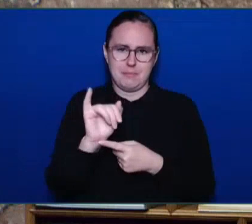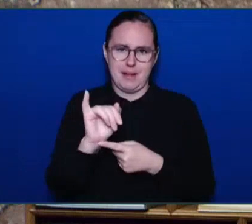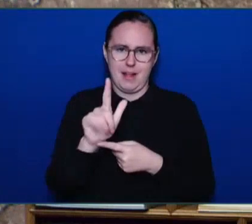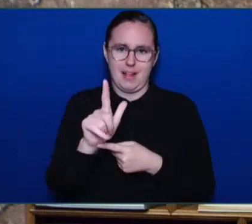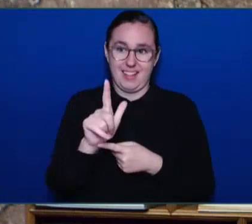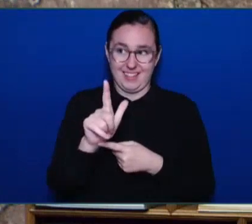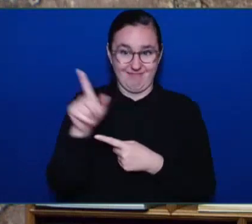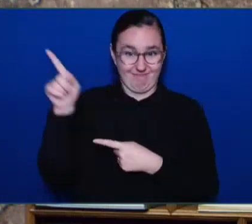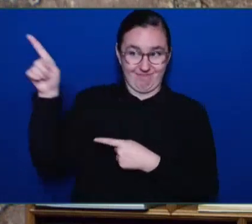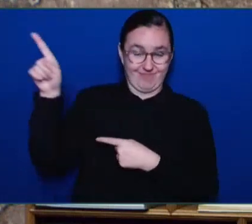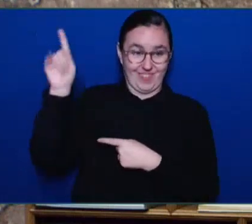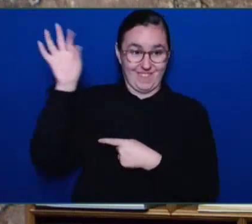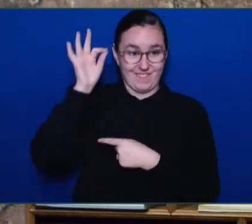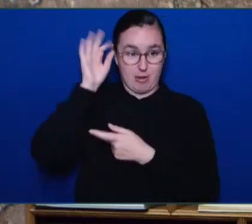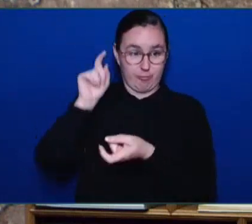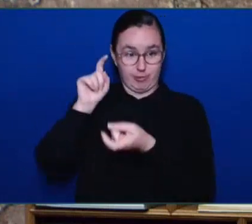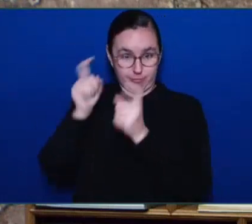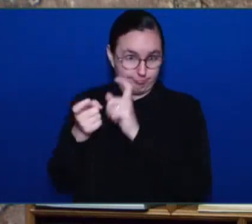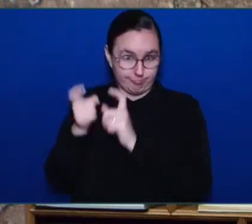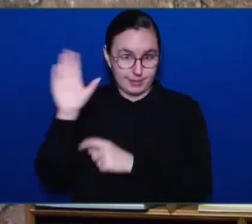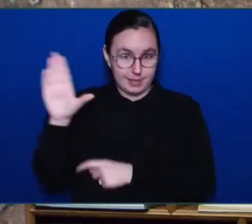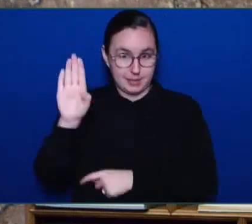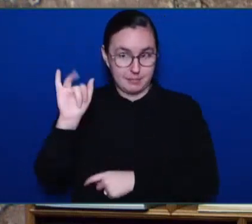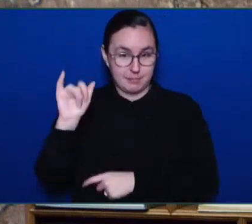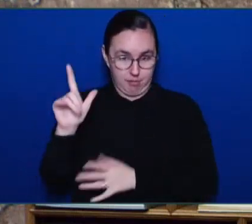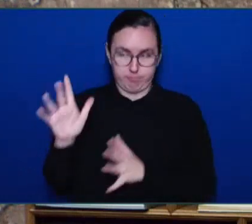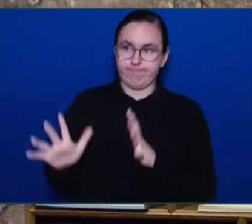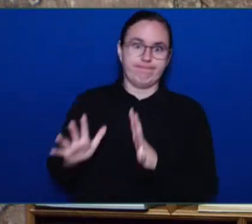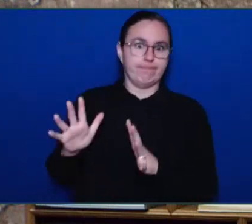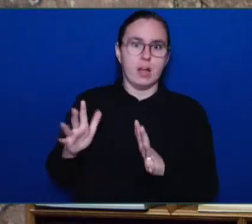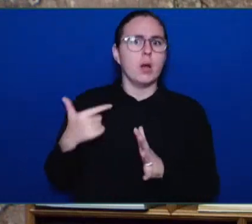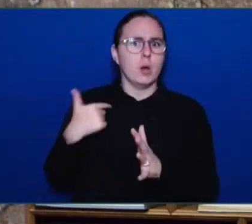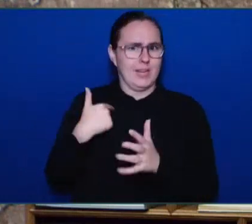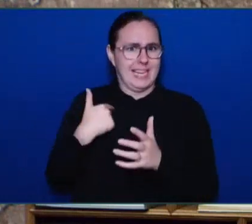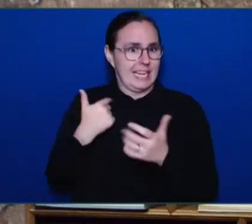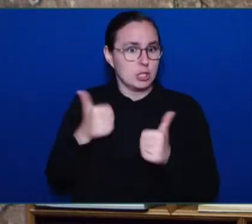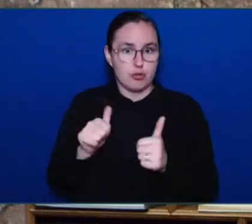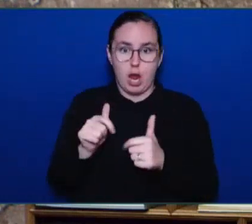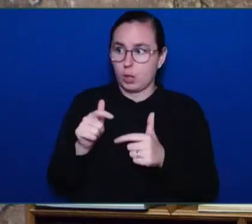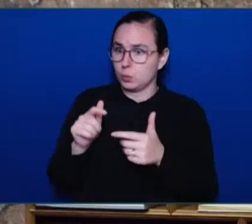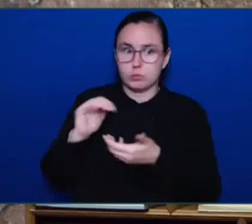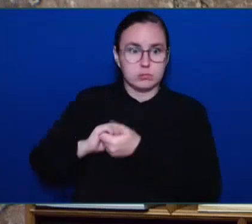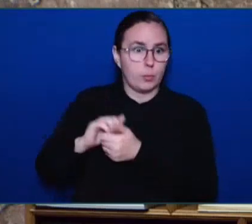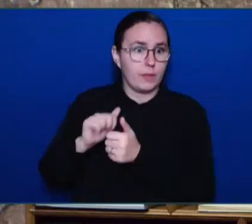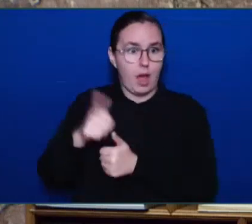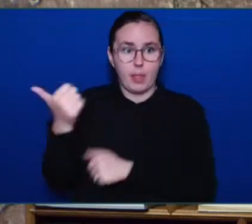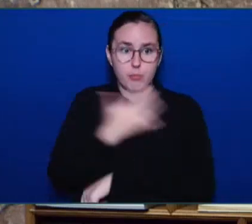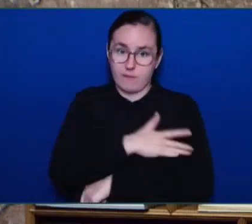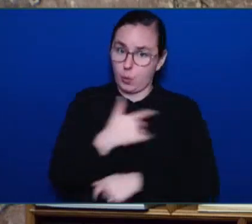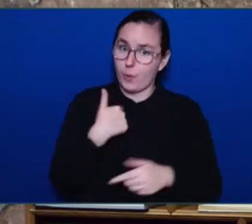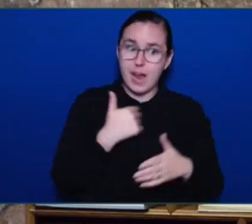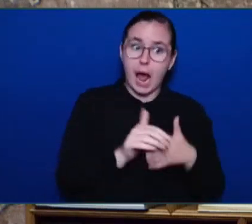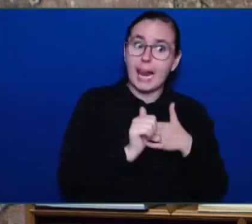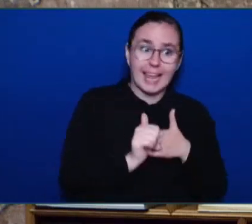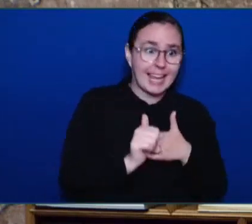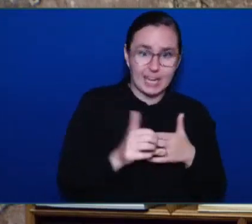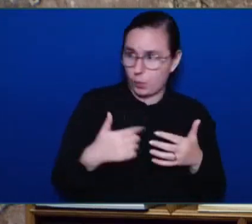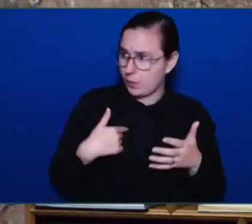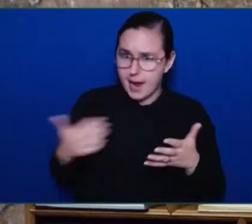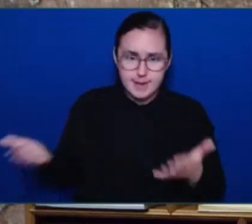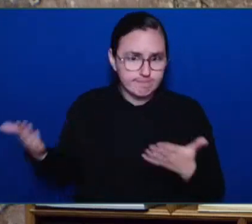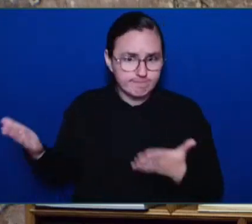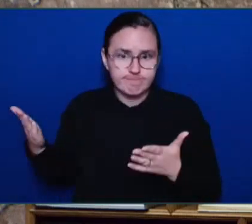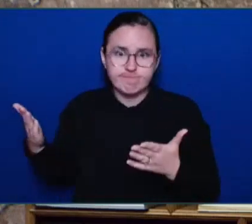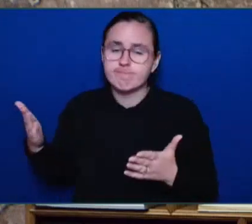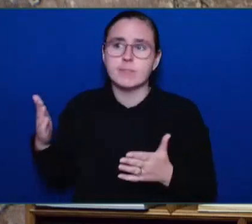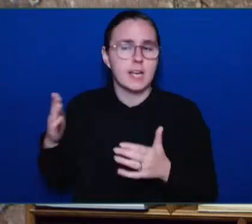federal government in this province has taken a leadership role in that regard, to deal with the issue of reverse onus,